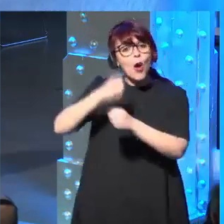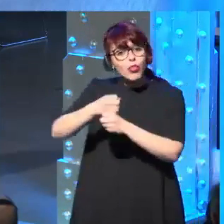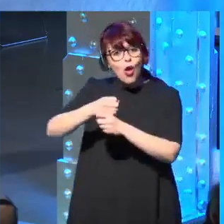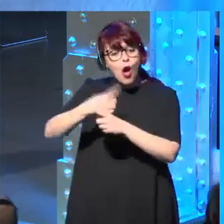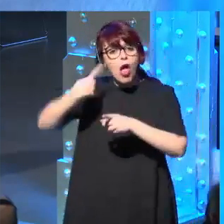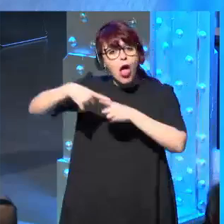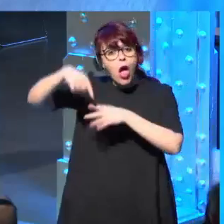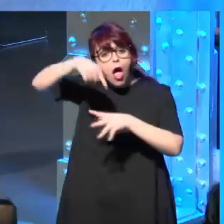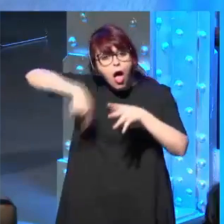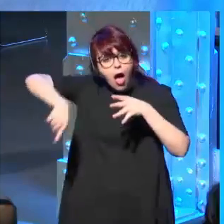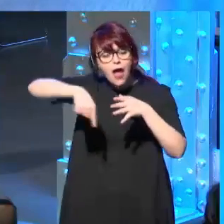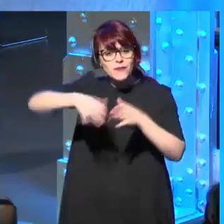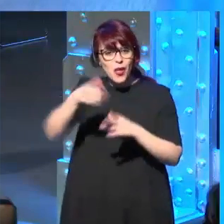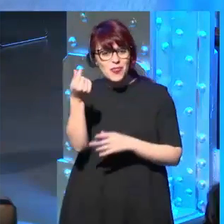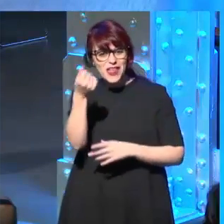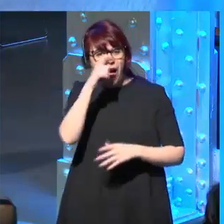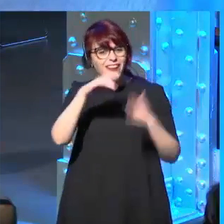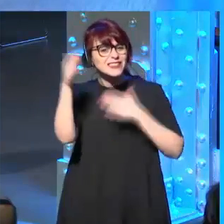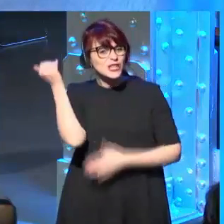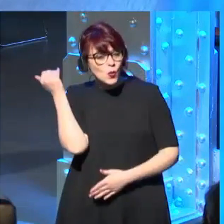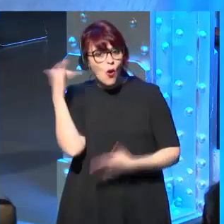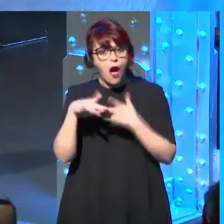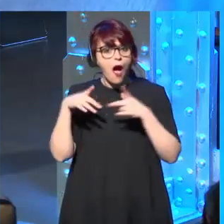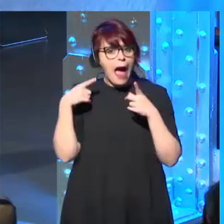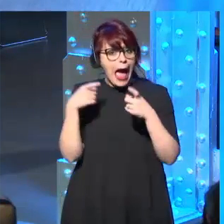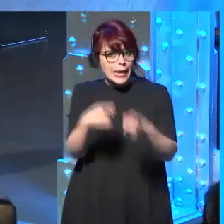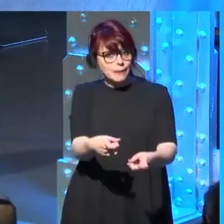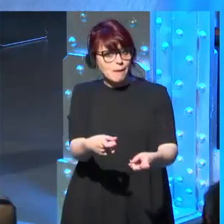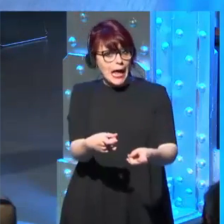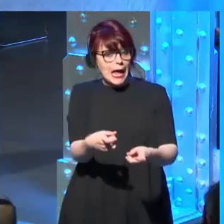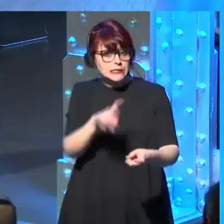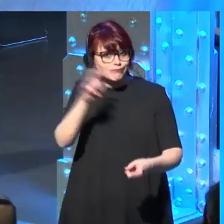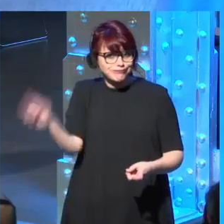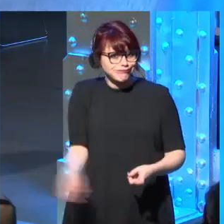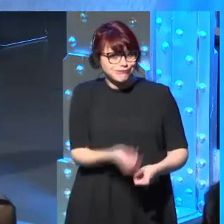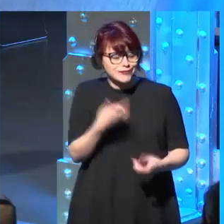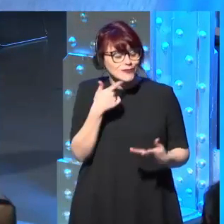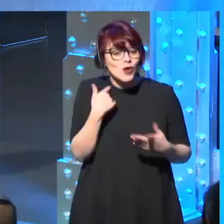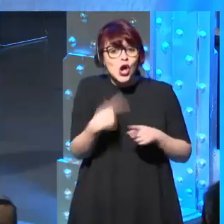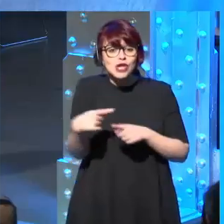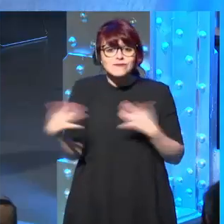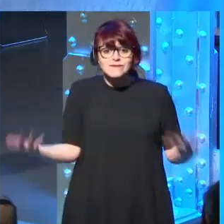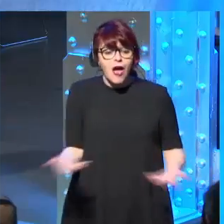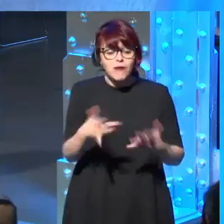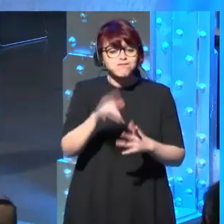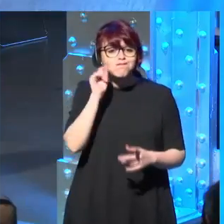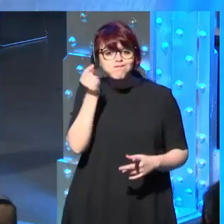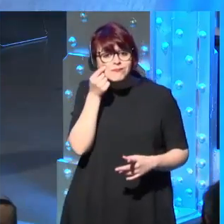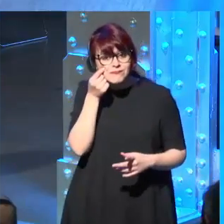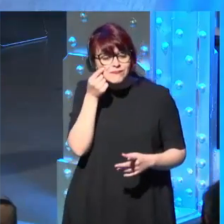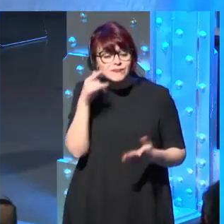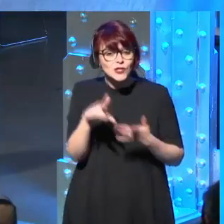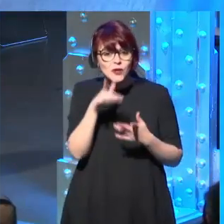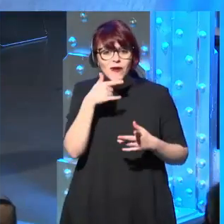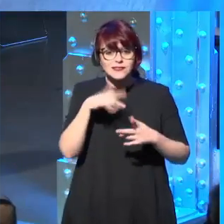Byzantium money, and the things you find in the depths of wells are also